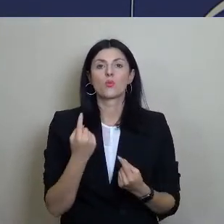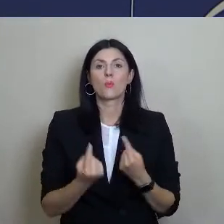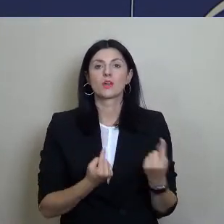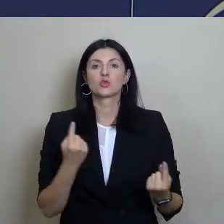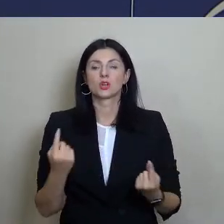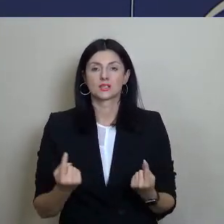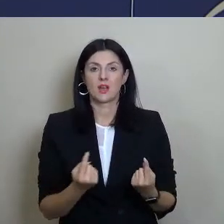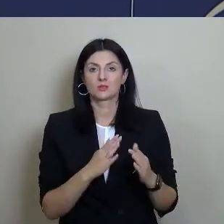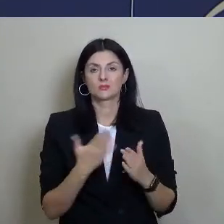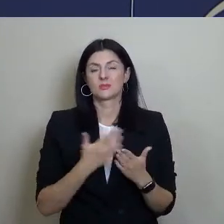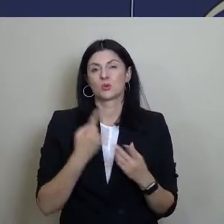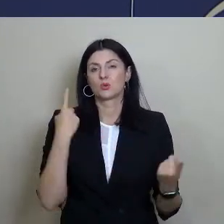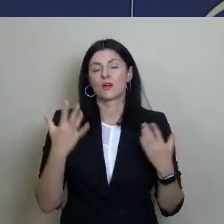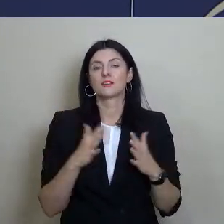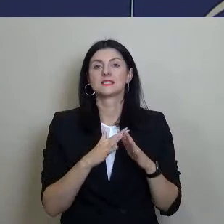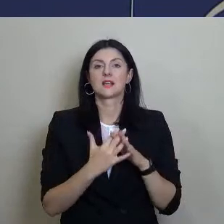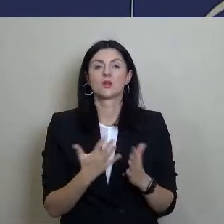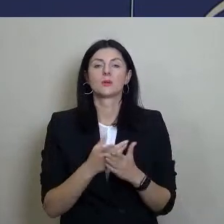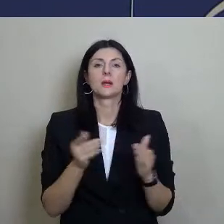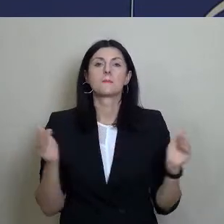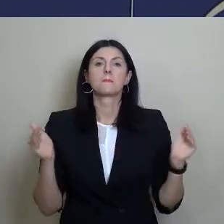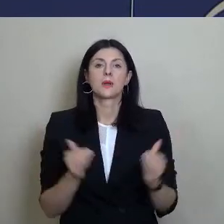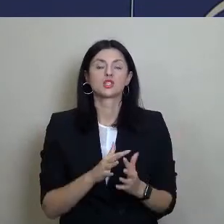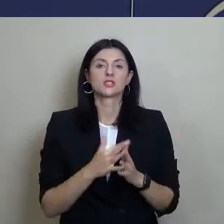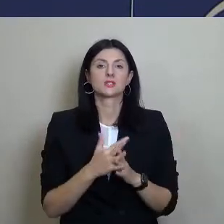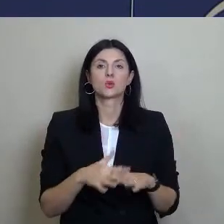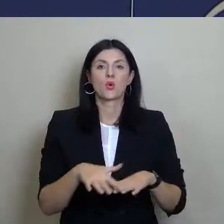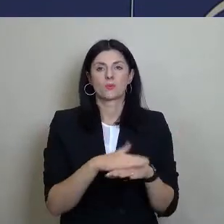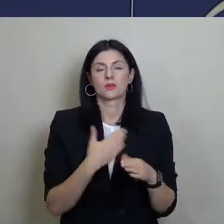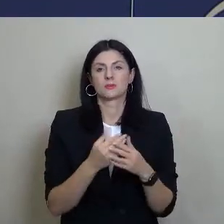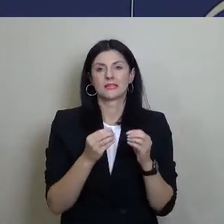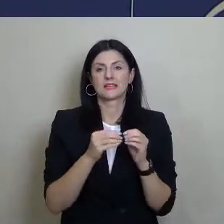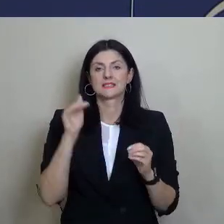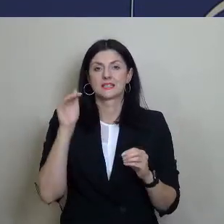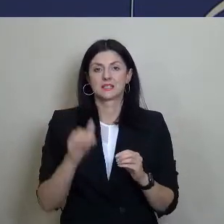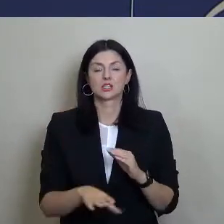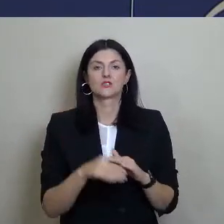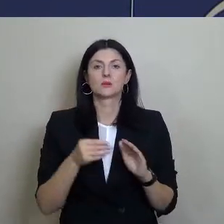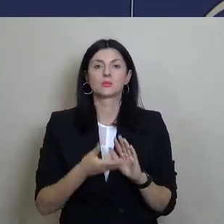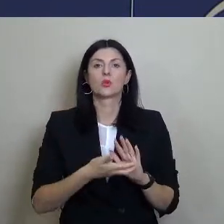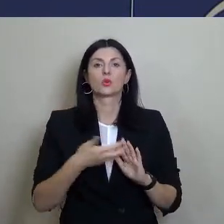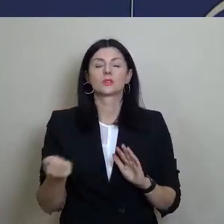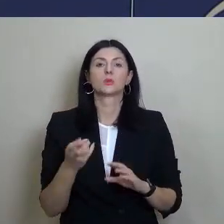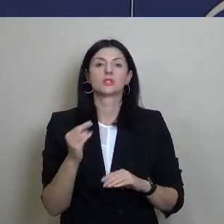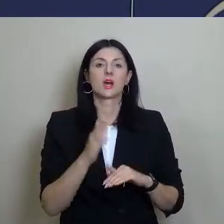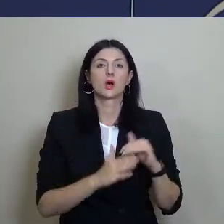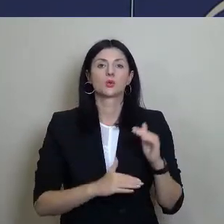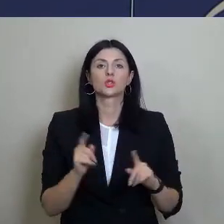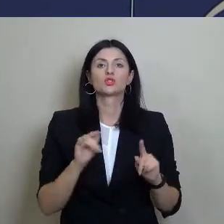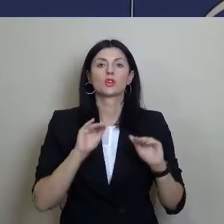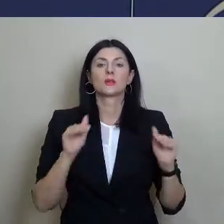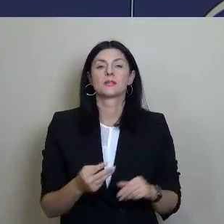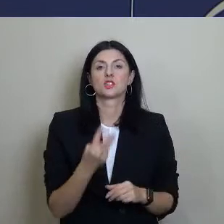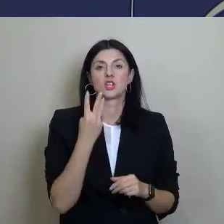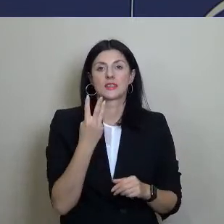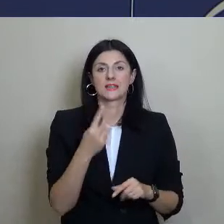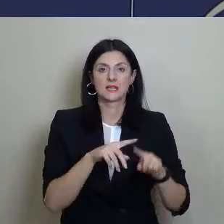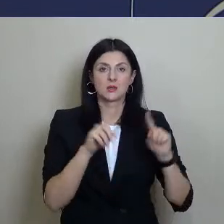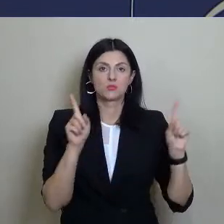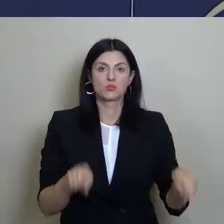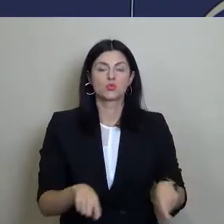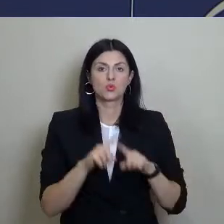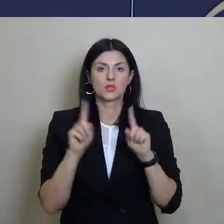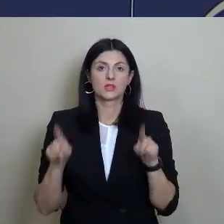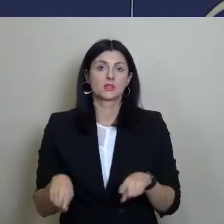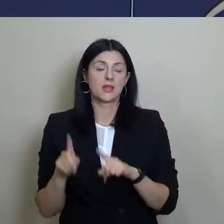the communities. And if it is majoritarian system, and if that's less than 10,000 voters, the voter will get at